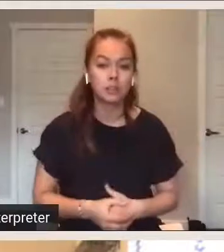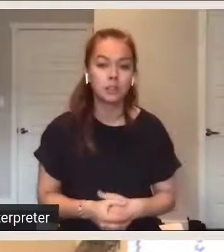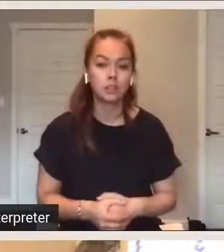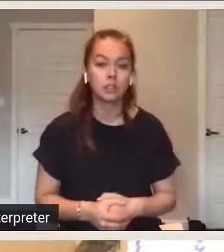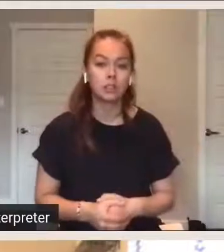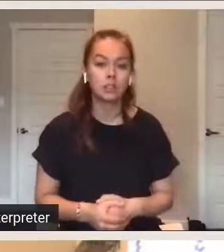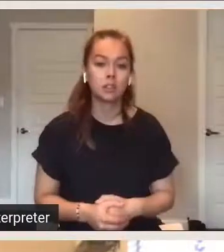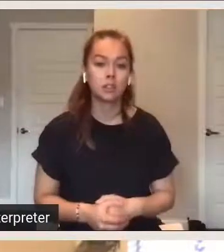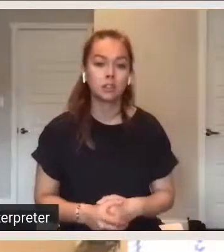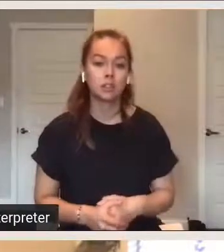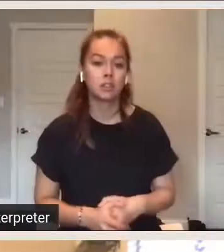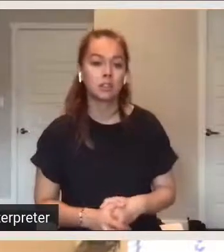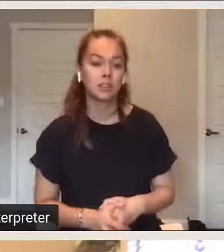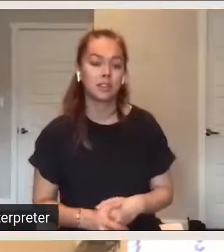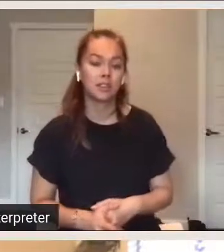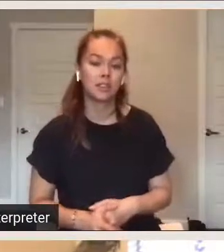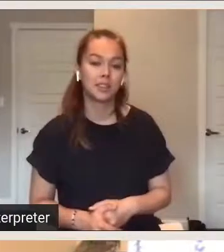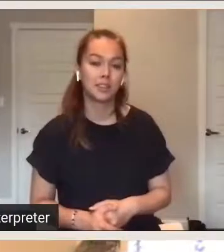Thank you for having us.